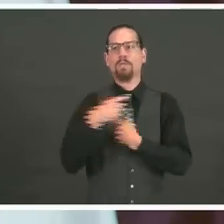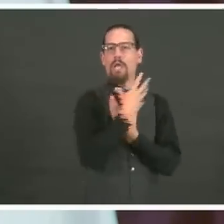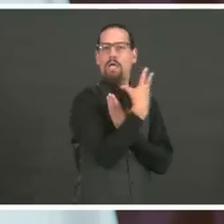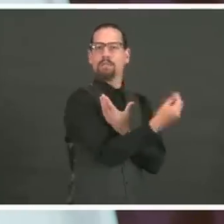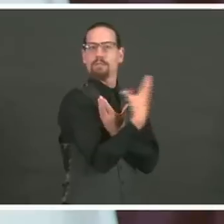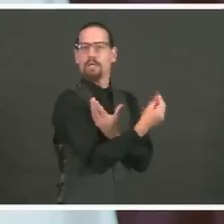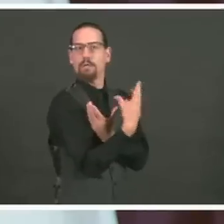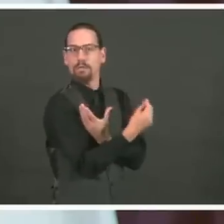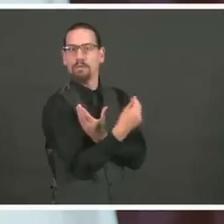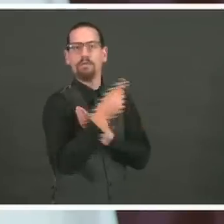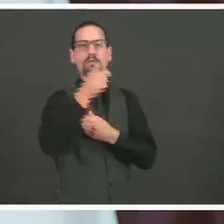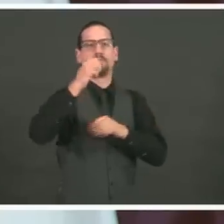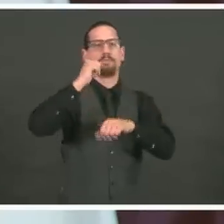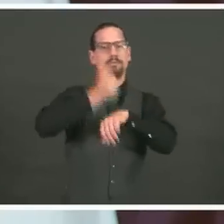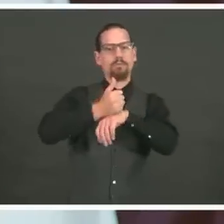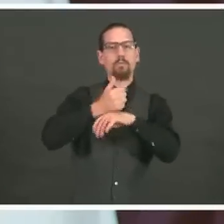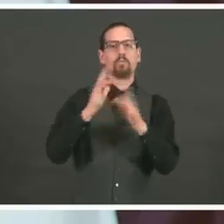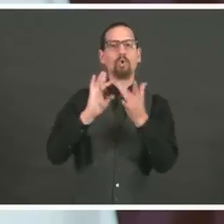outside. A